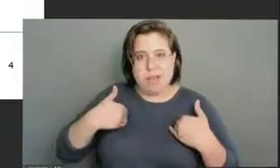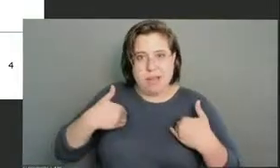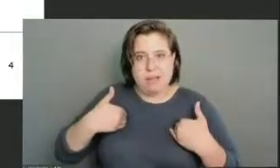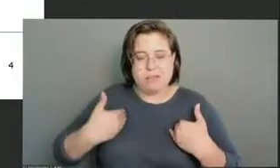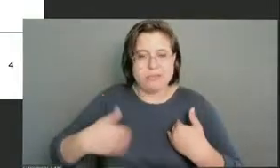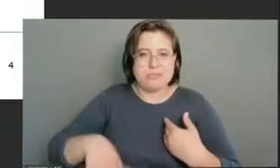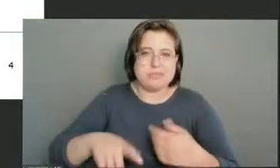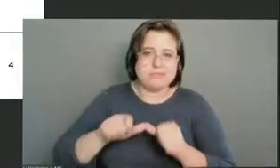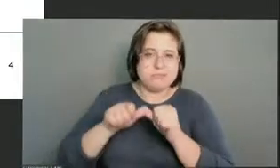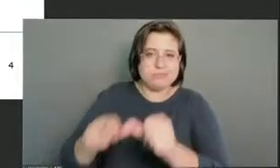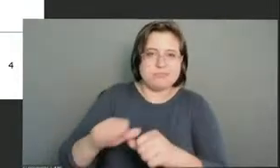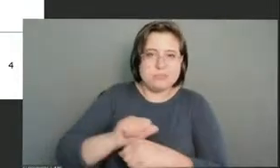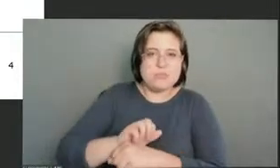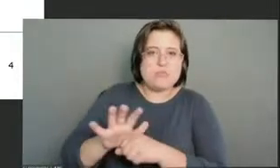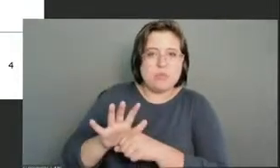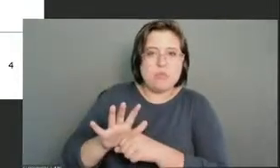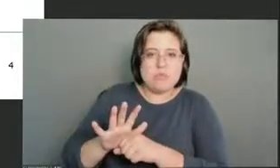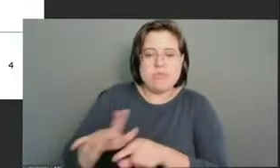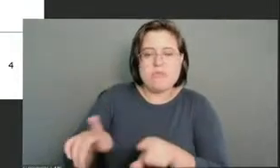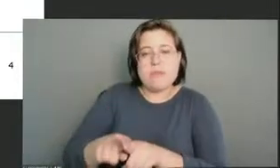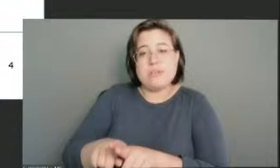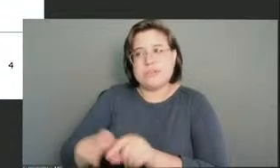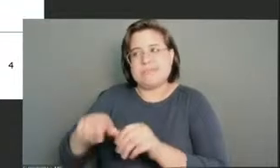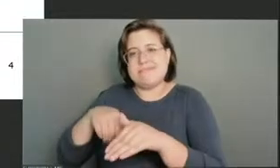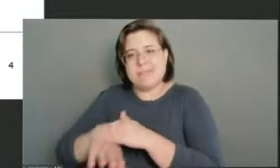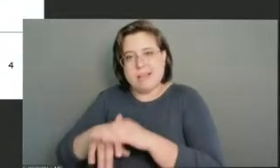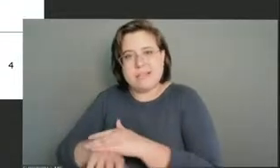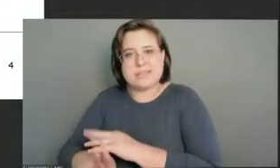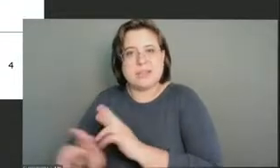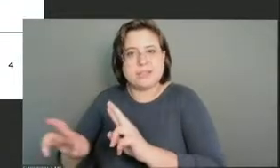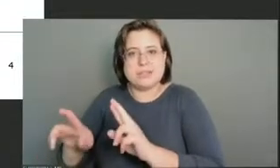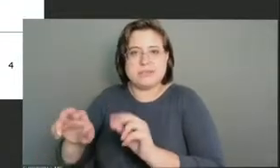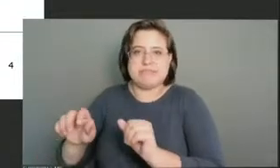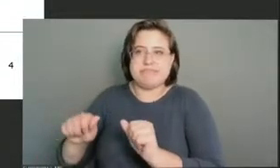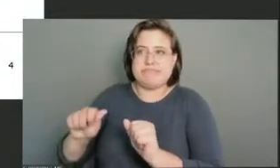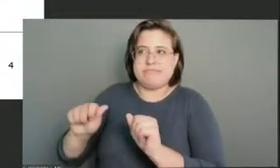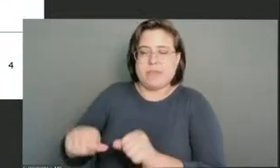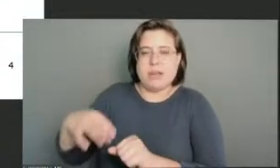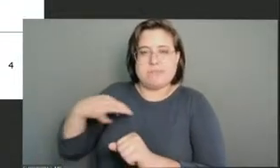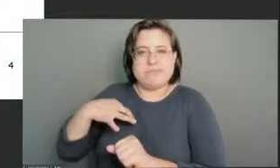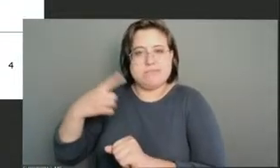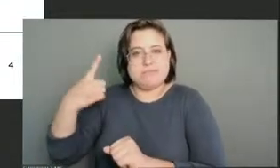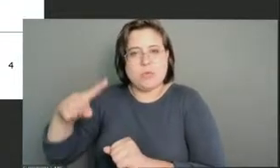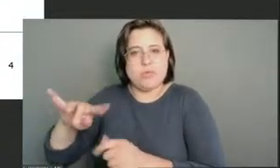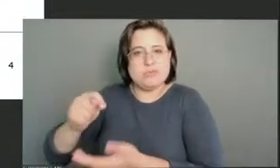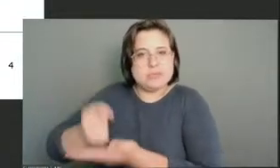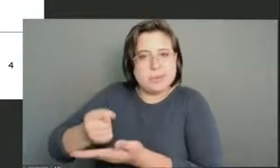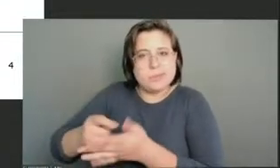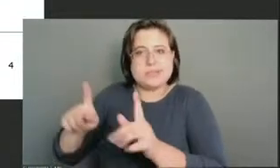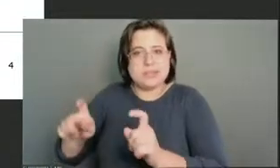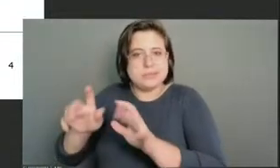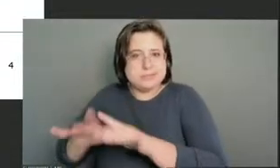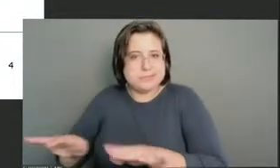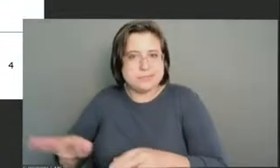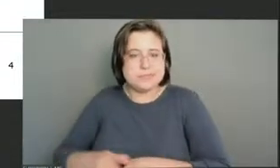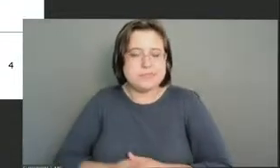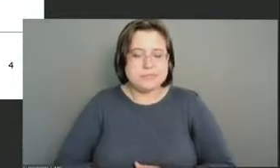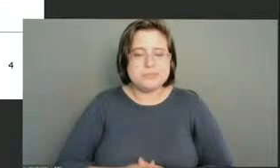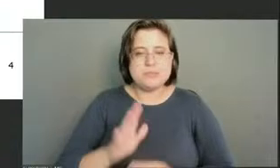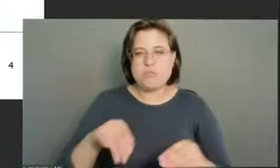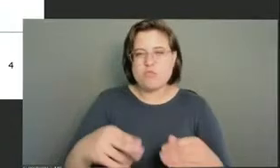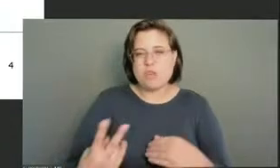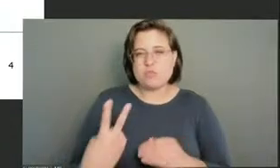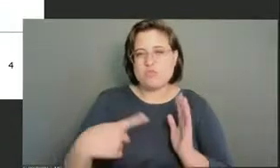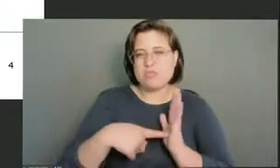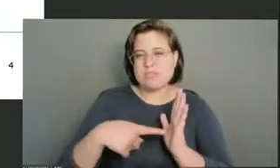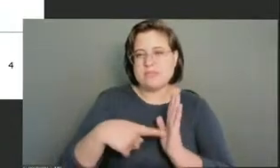as access to the therapeutics and the PPE and testing. I'll use 2 examples to highlight